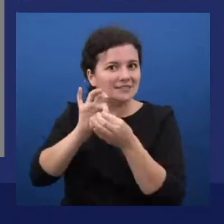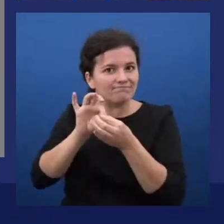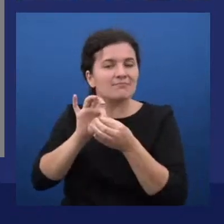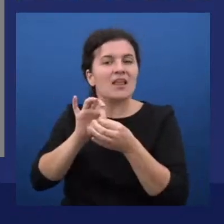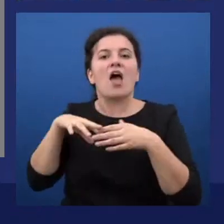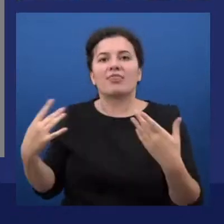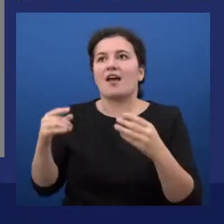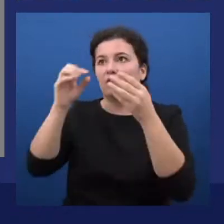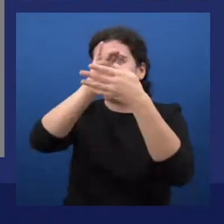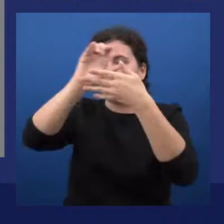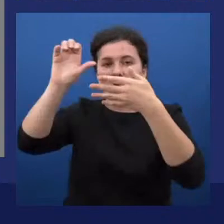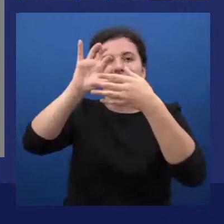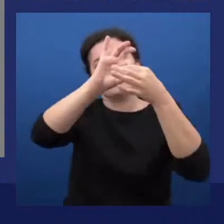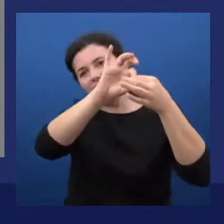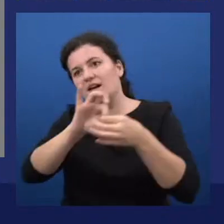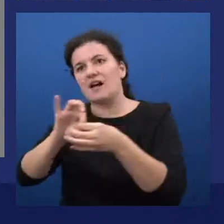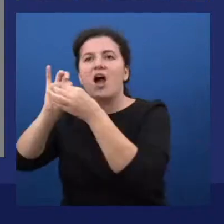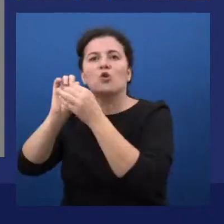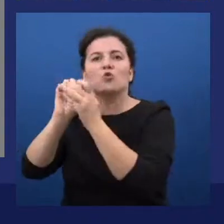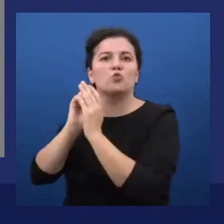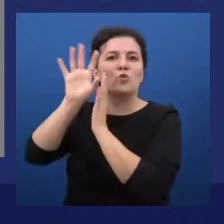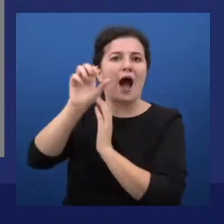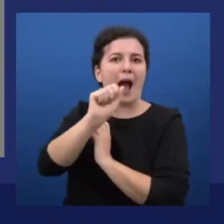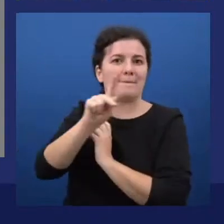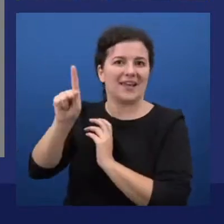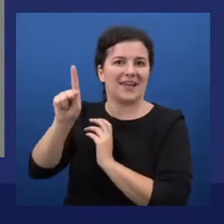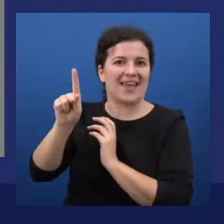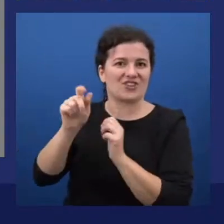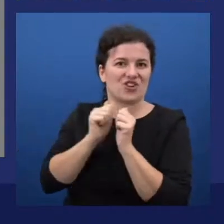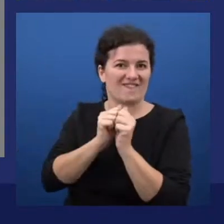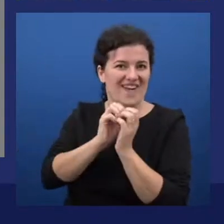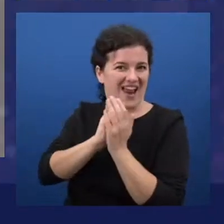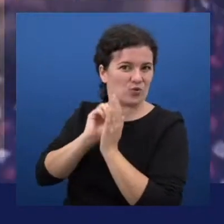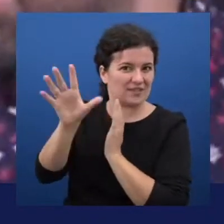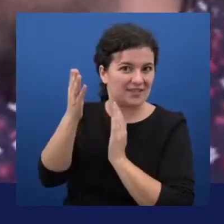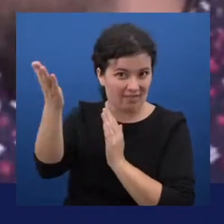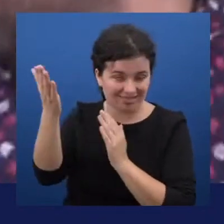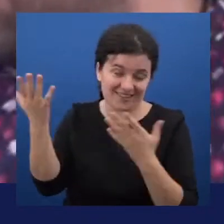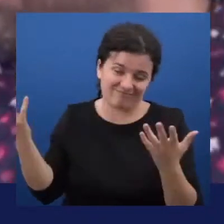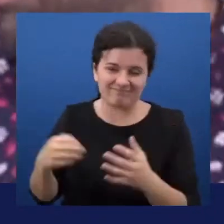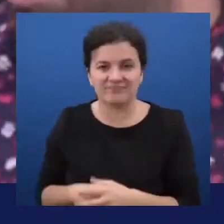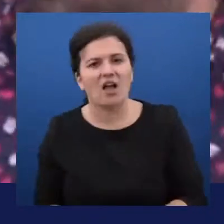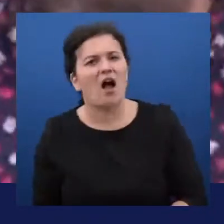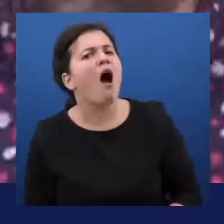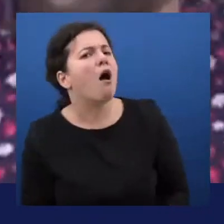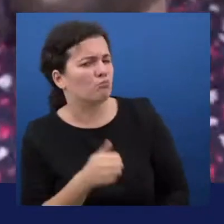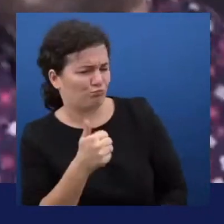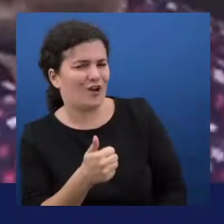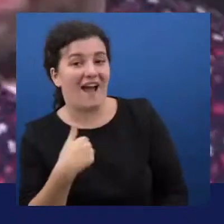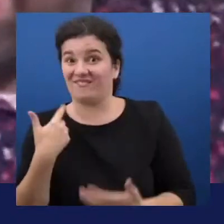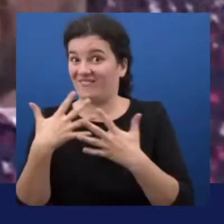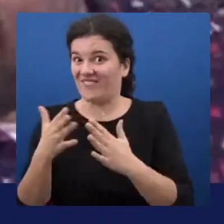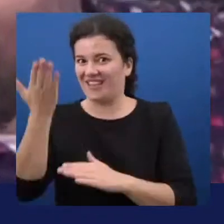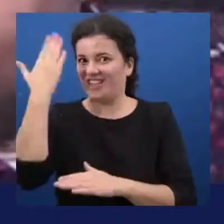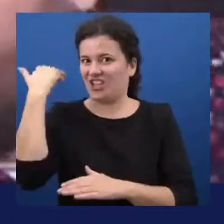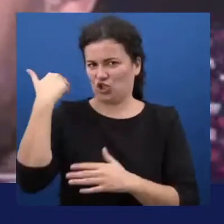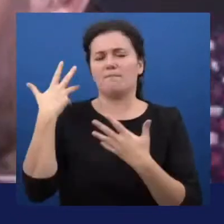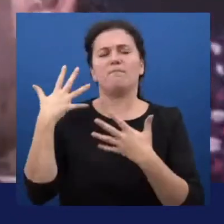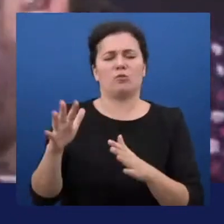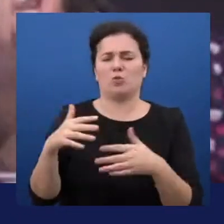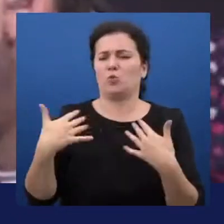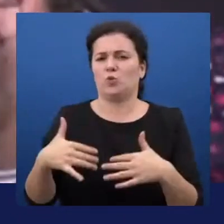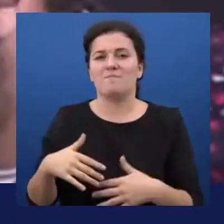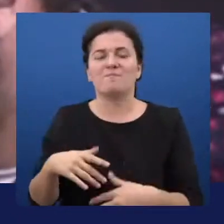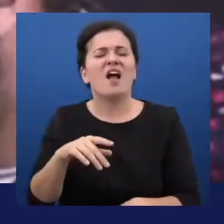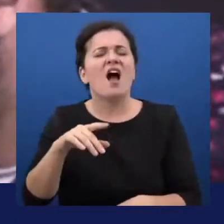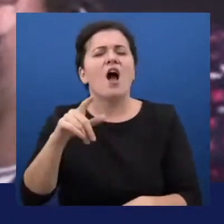application. It's really cool. And I will say, I have used this service. One of the cool things, and